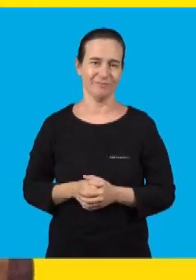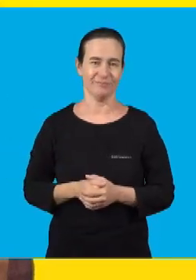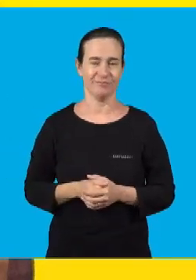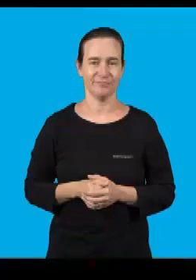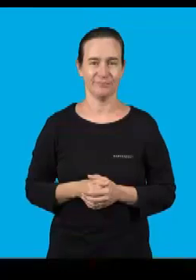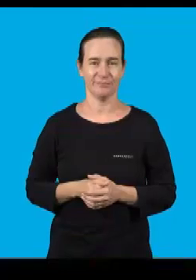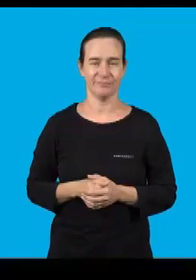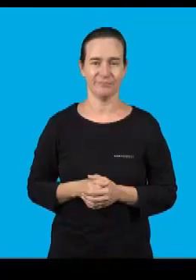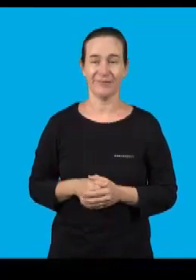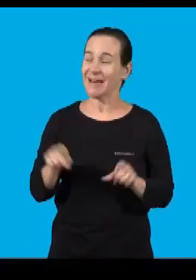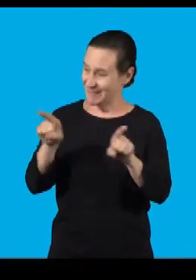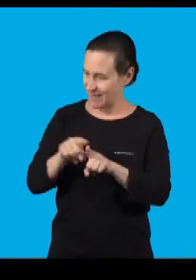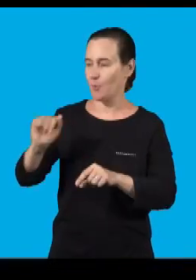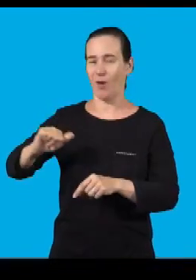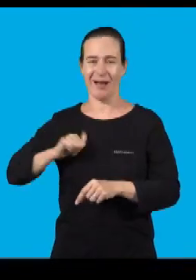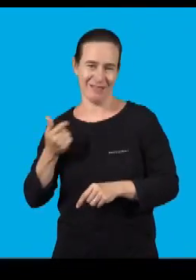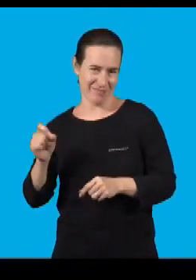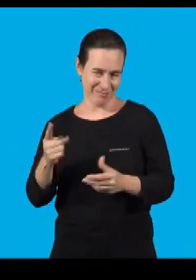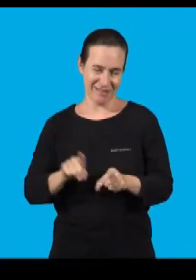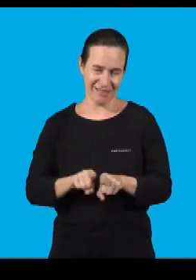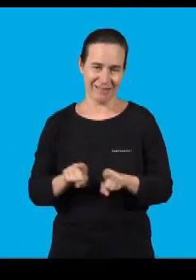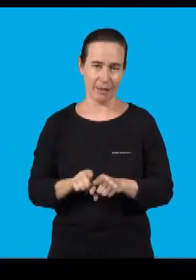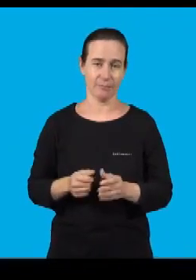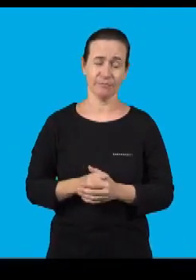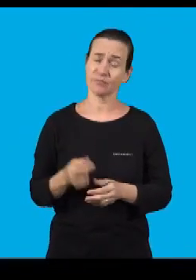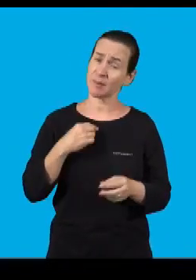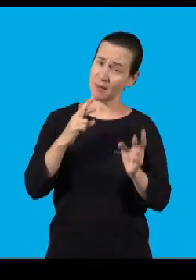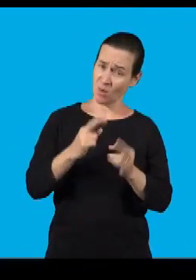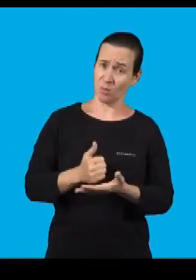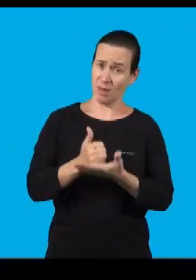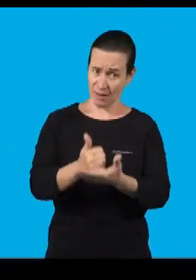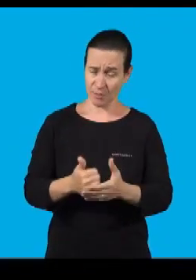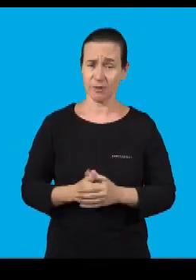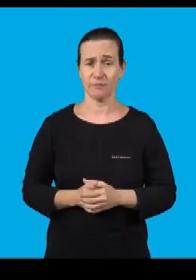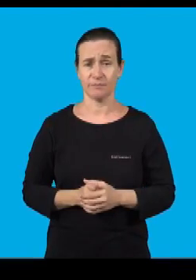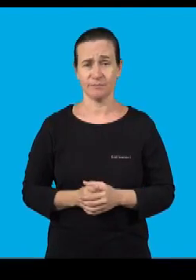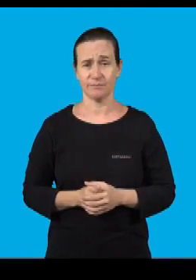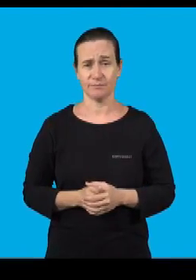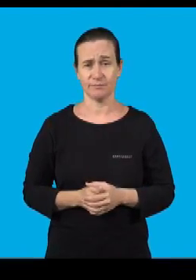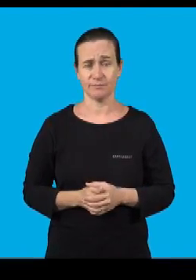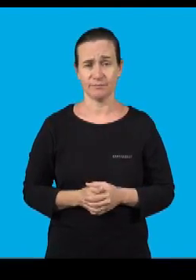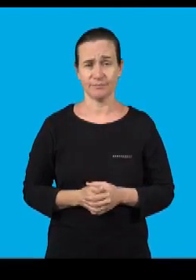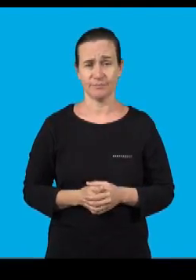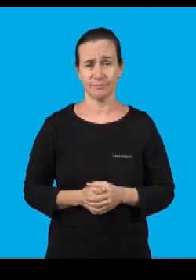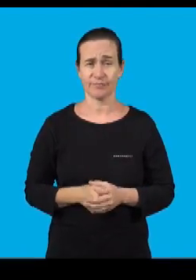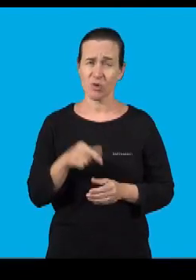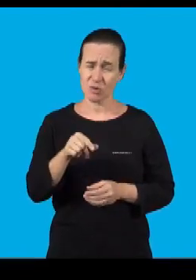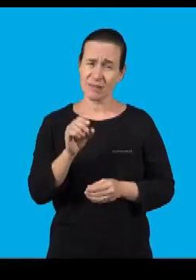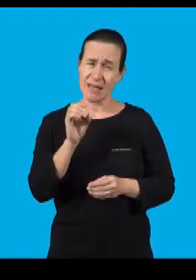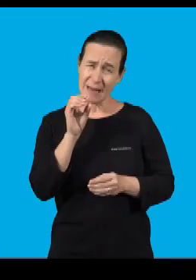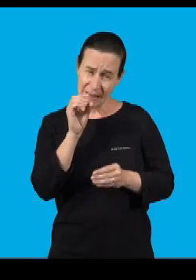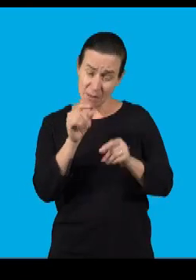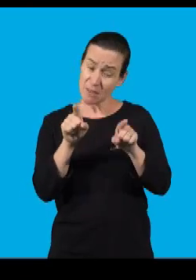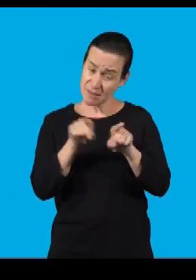pressure that her husband has succumbed to. Okay, I hope this is helping you guys, because these questions are